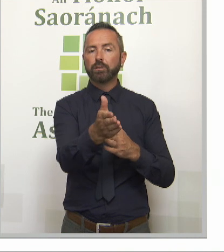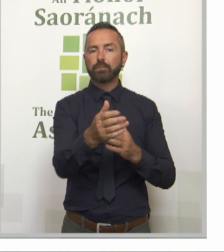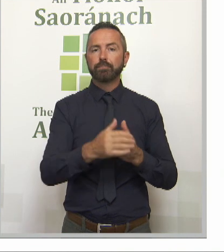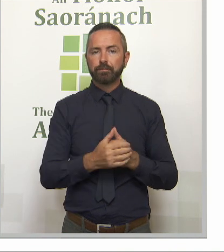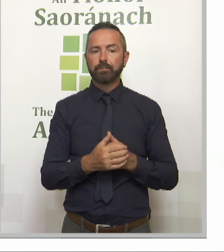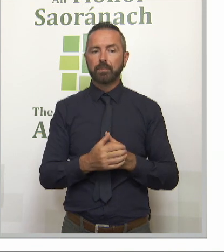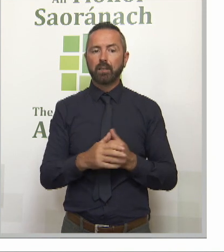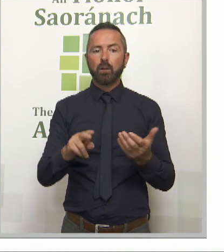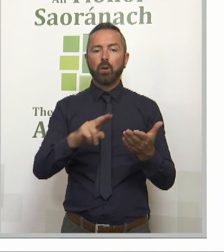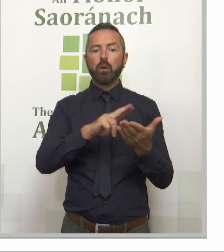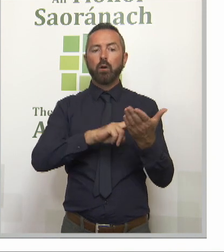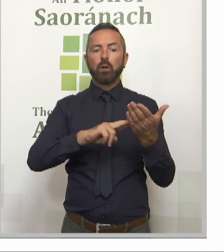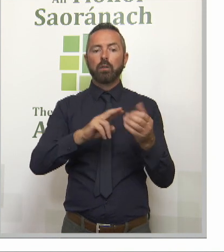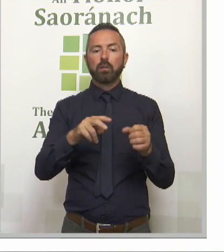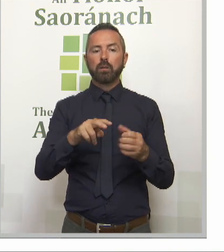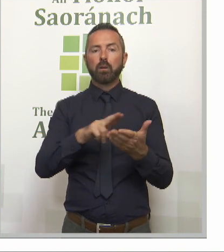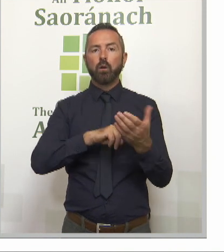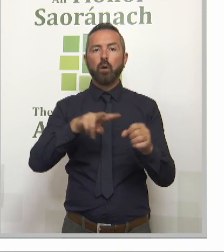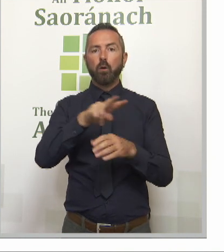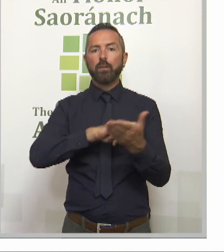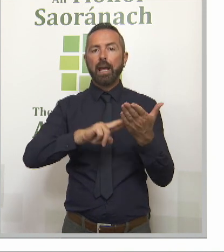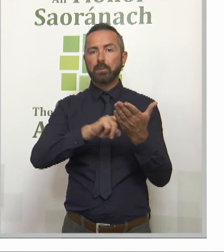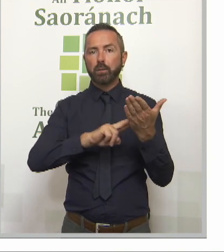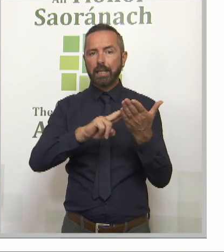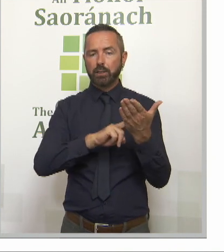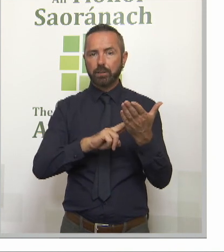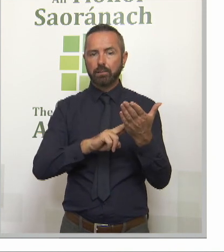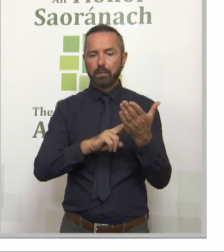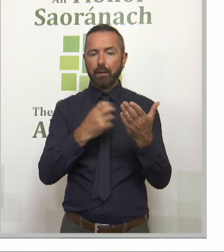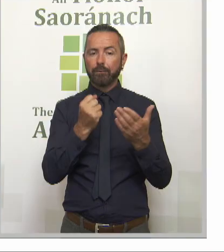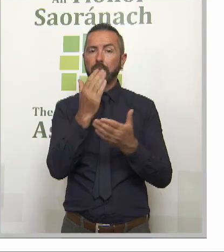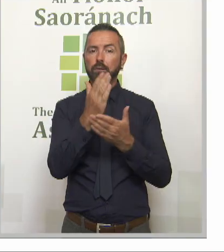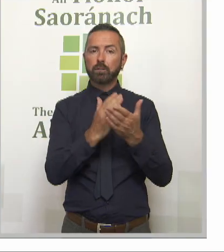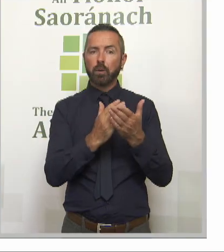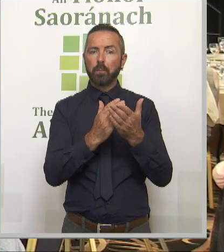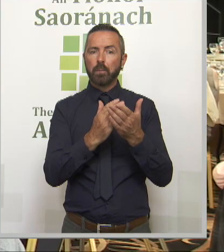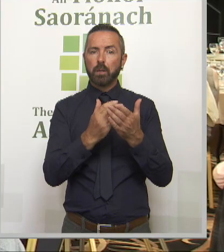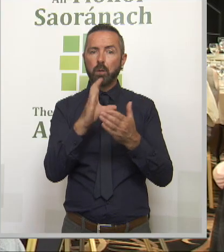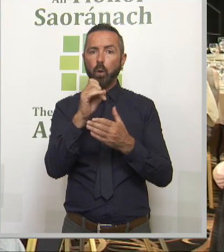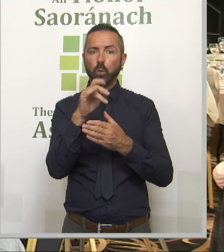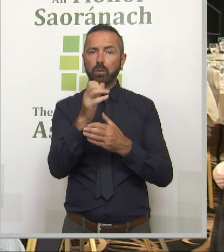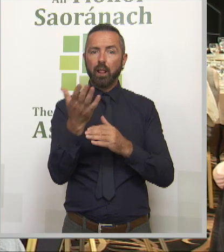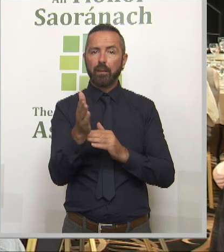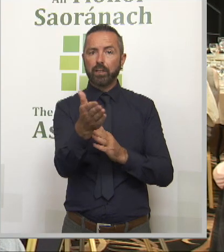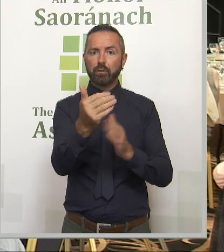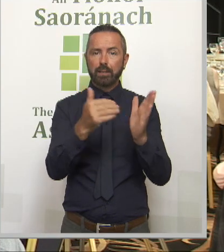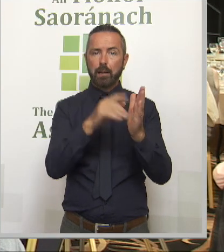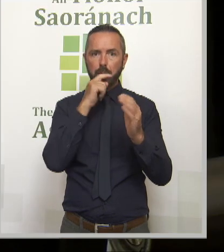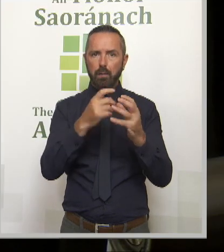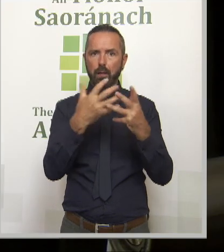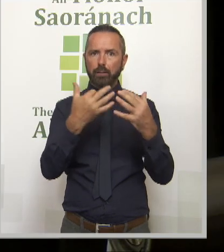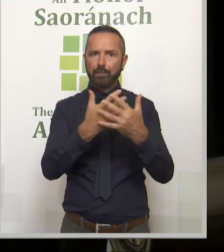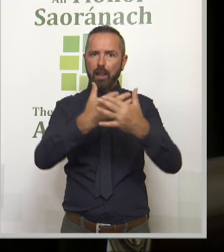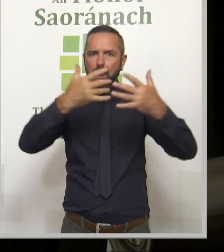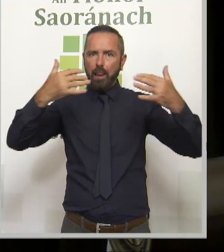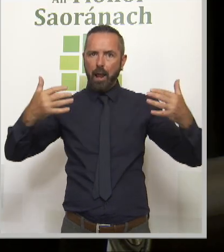And indeed, there are sustainable fisheries, particularly small-scale artisanal coastal fisheries, but many large-scale